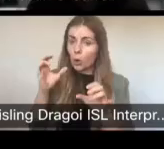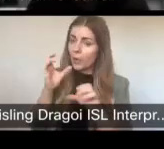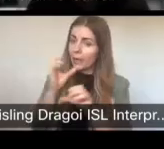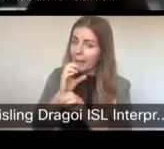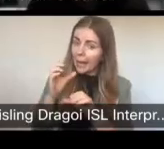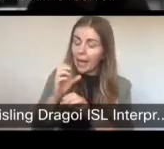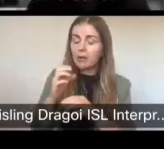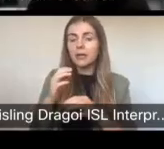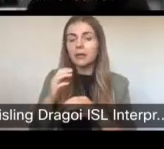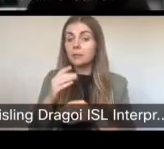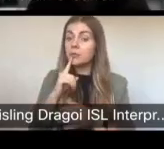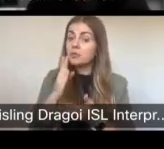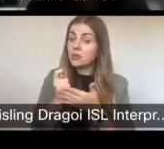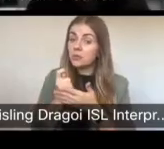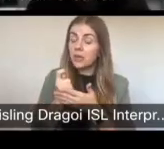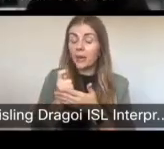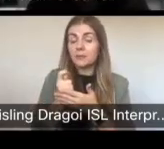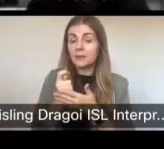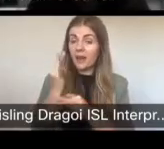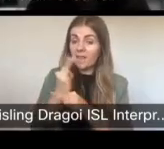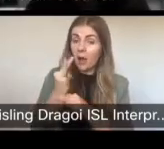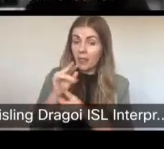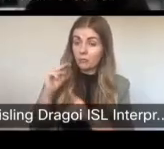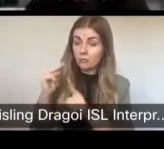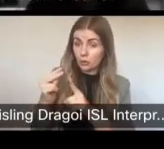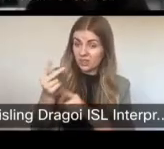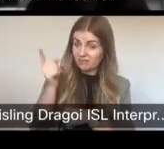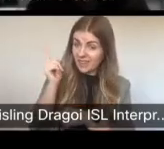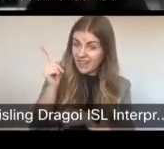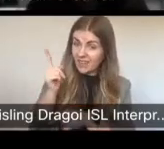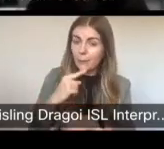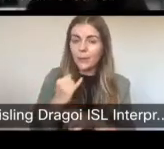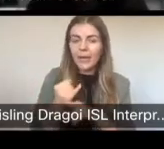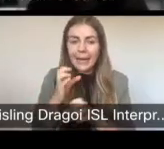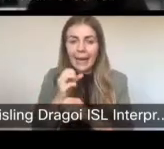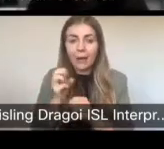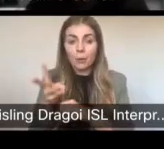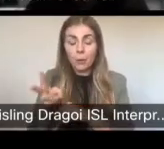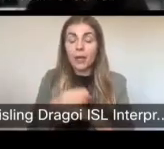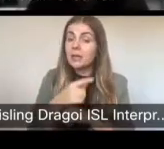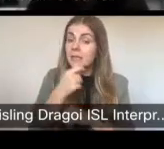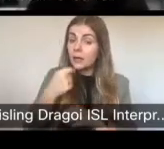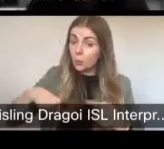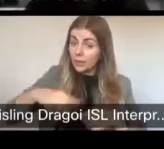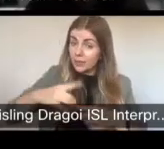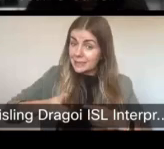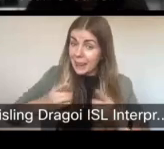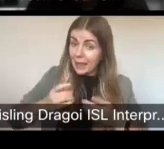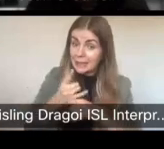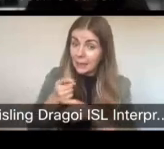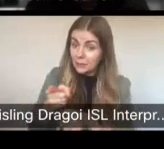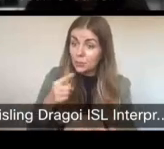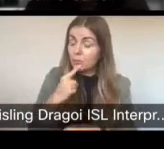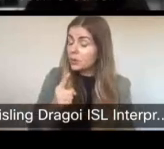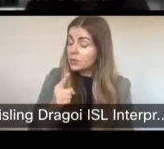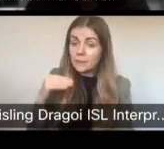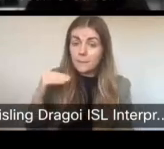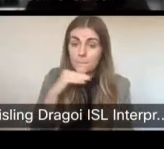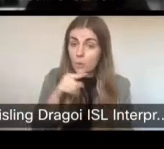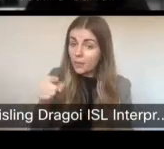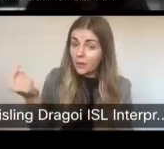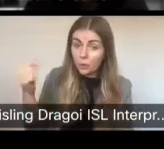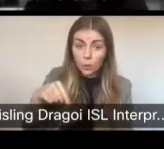is slightly giving out, but in a caring way. So I said, listen, we're delighted to help you. We're going to help you. I says, but it's really important that you turn up every